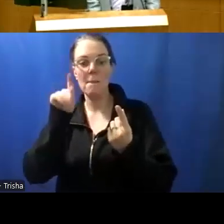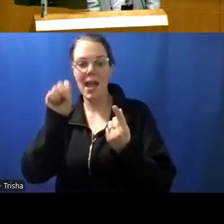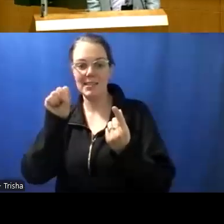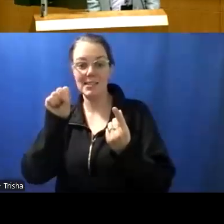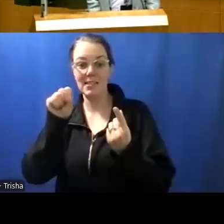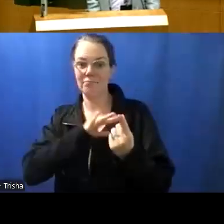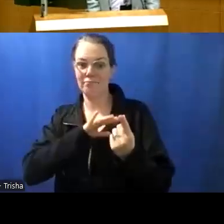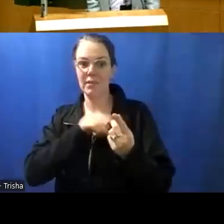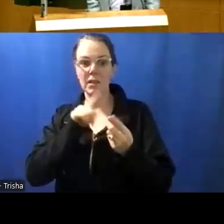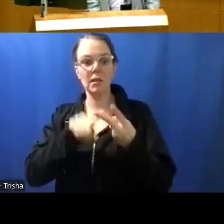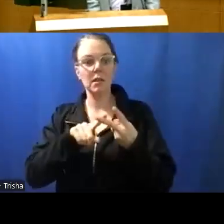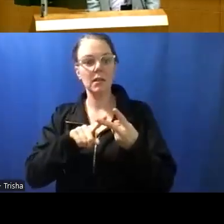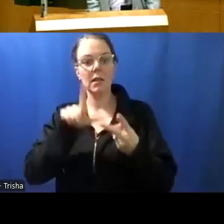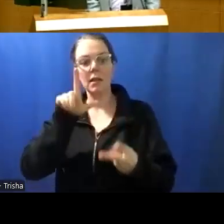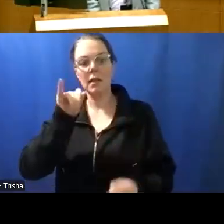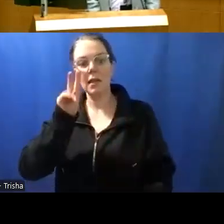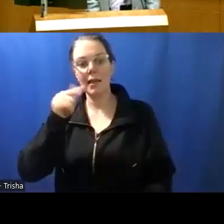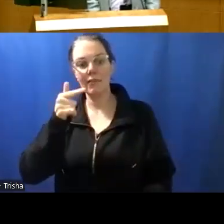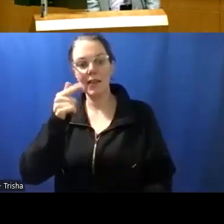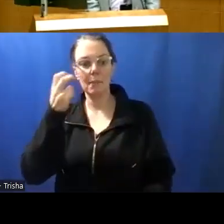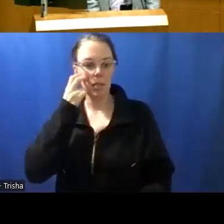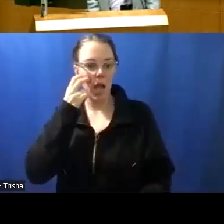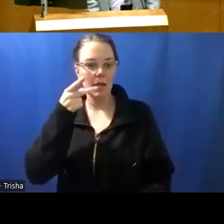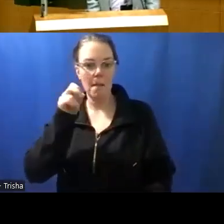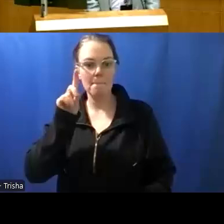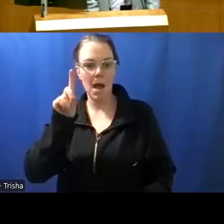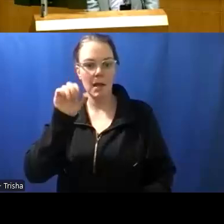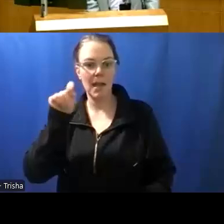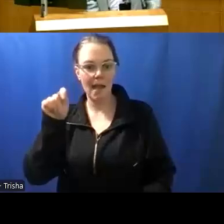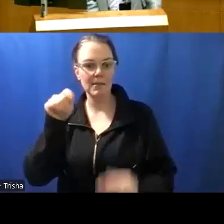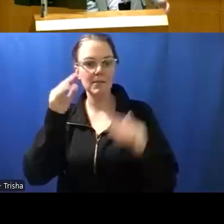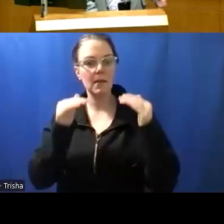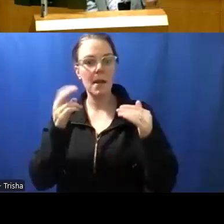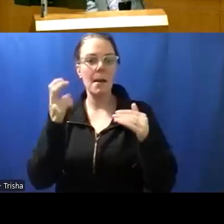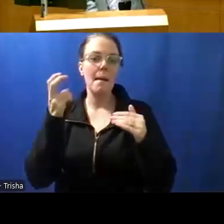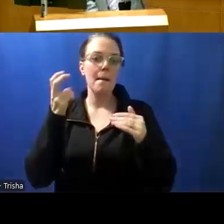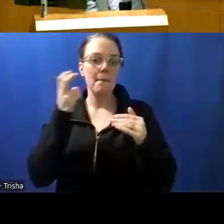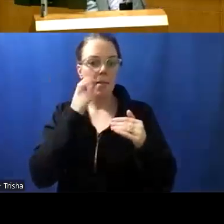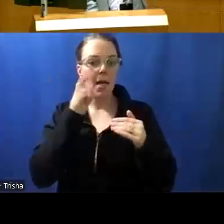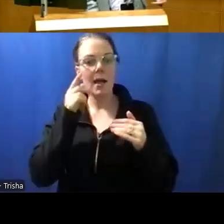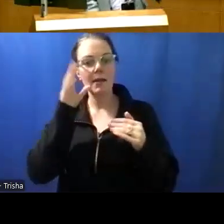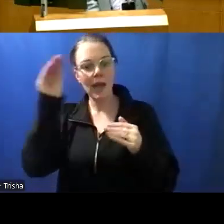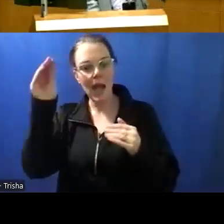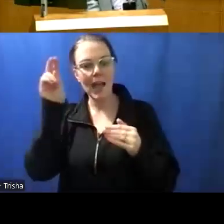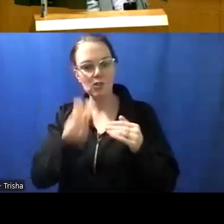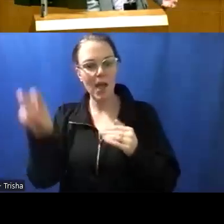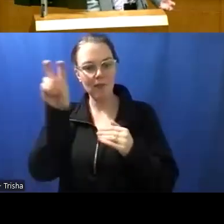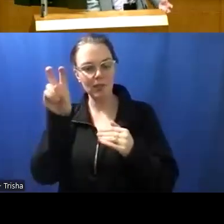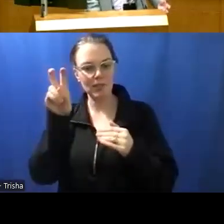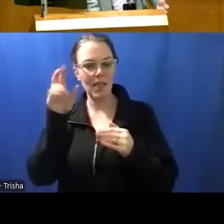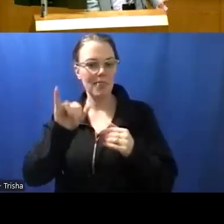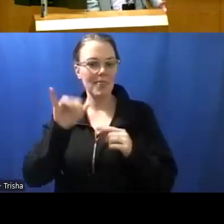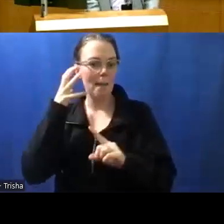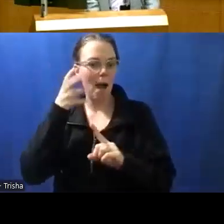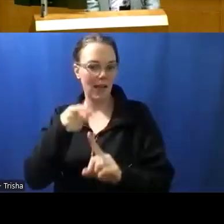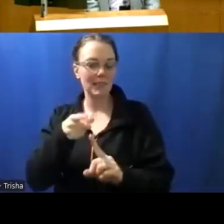Living Blind podcast, Blind Guy Travels podcast. These are all, you learn a lot about what people are going